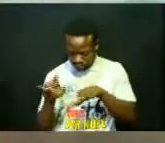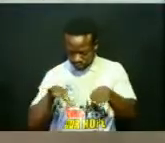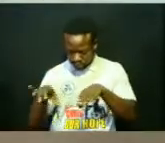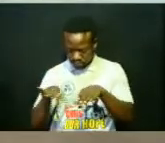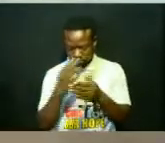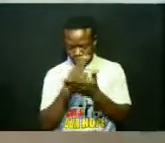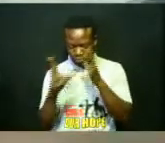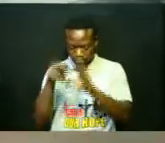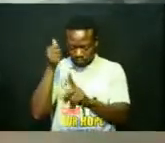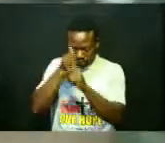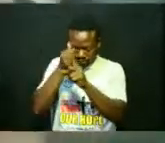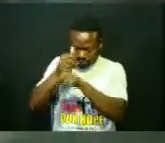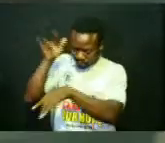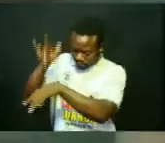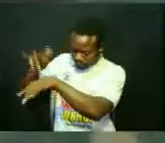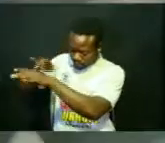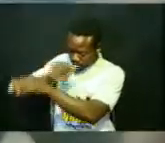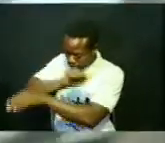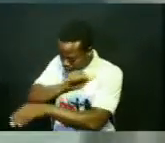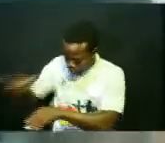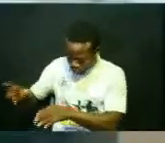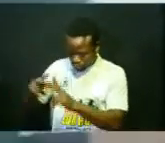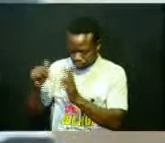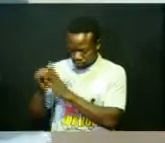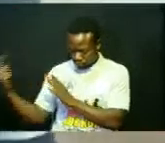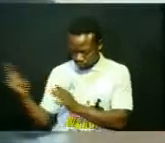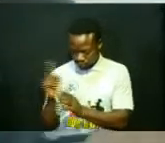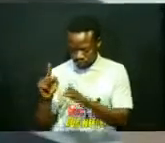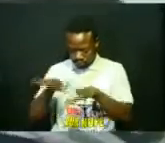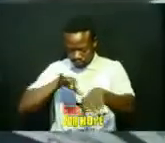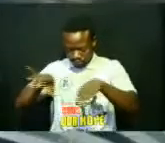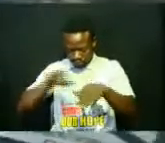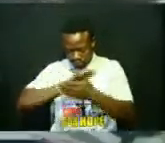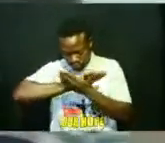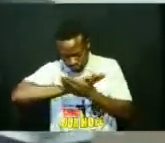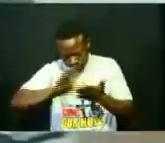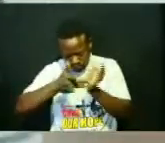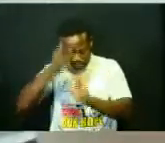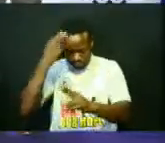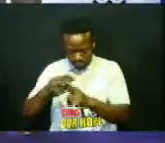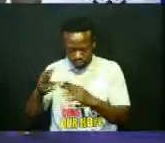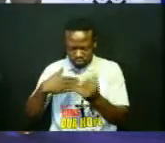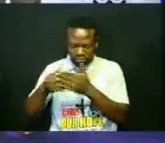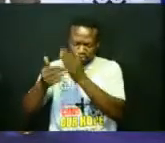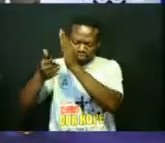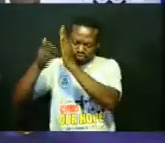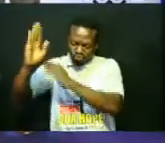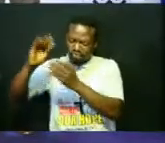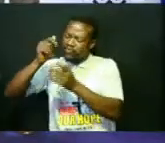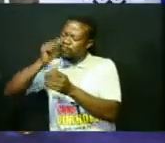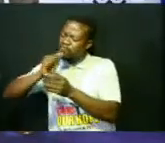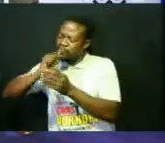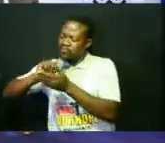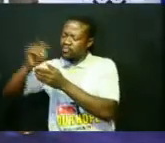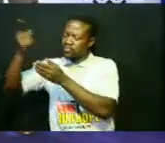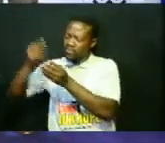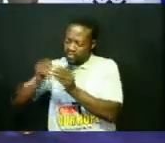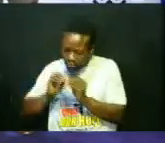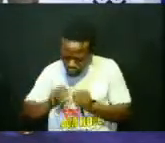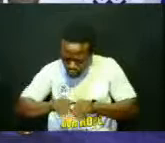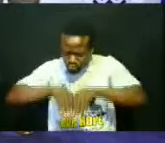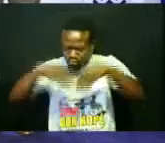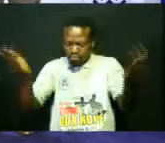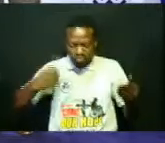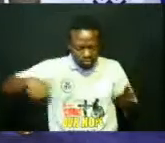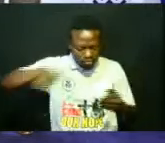Ghost. We are praying that the Lord will grant them utterance, that they will speak the mysteries of God, that they will declare the oracle of